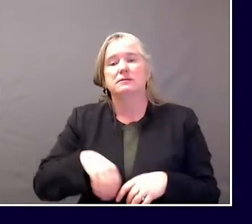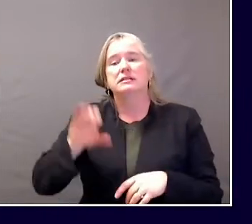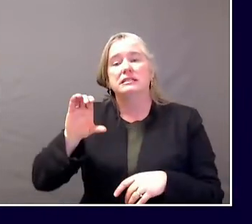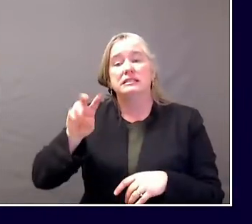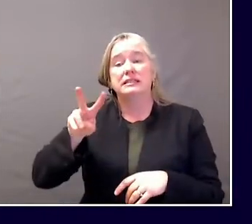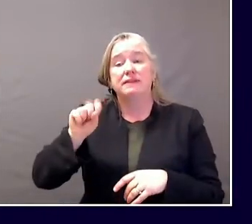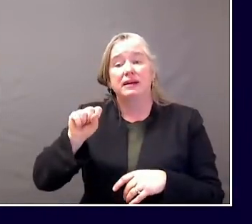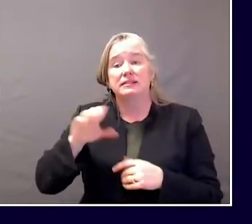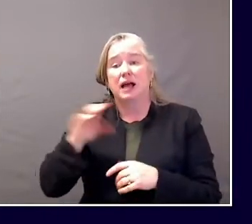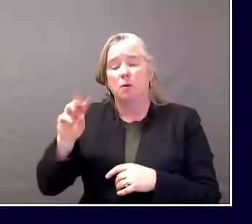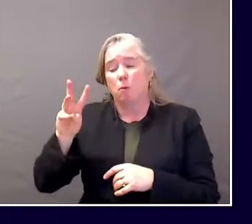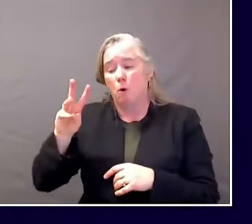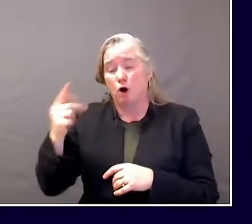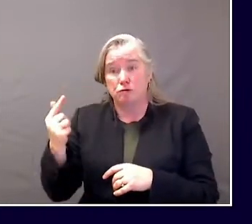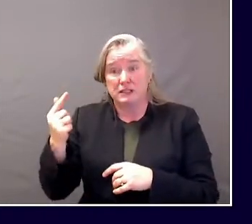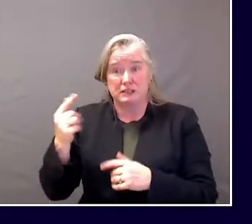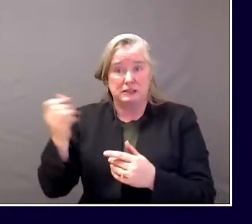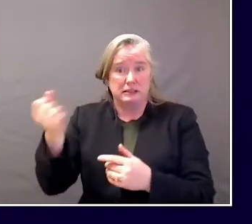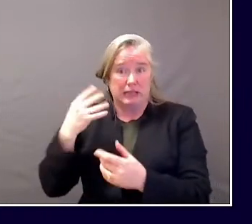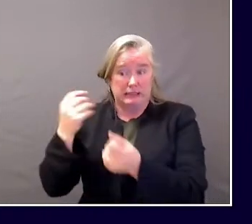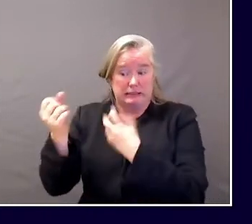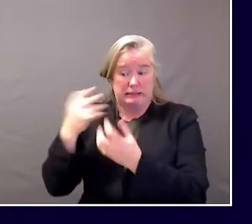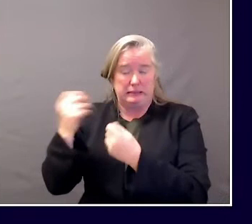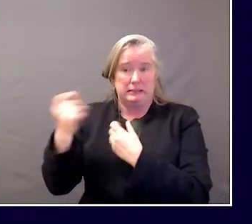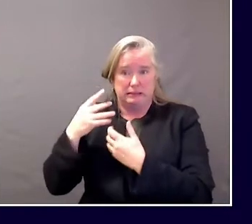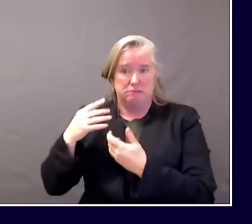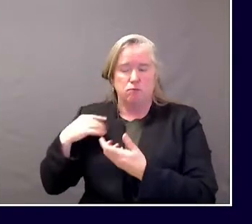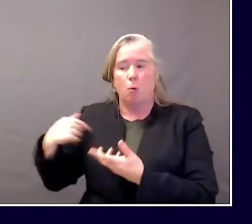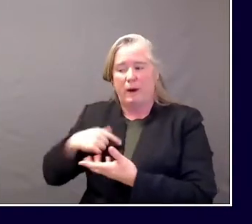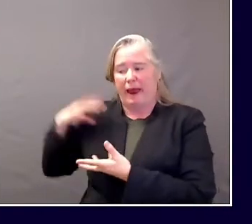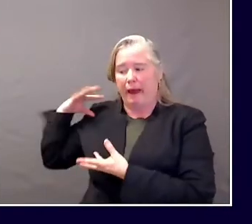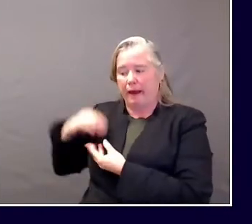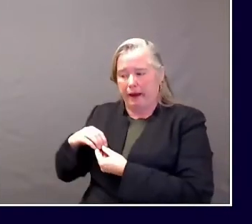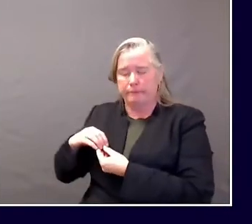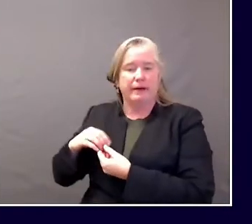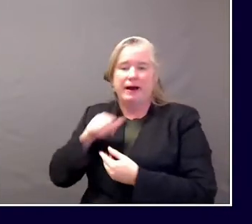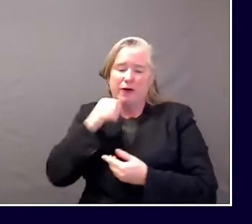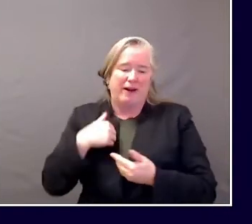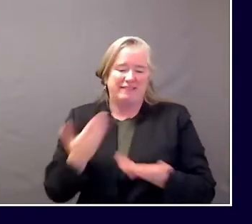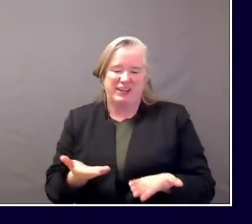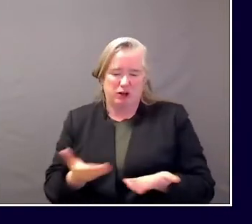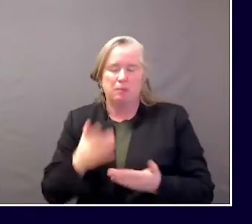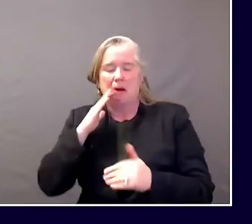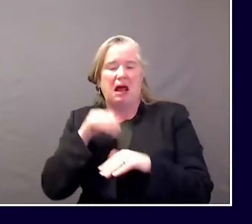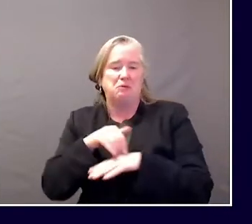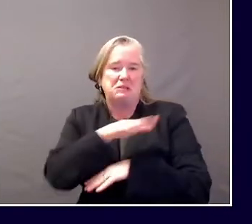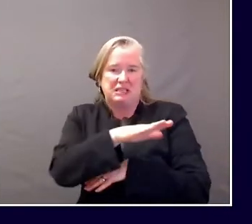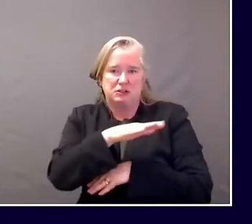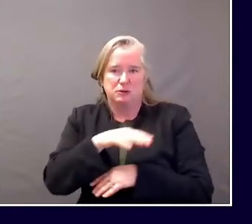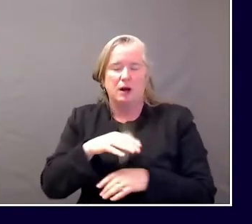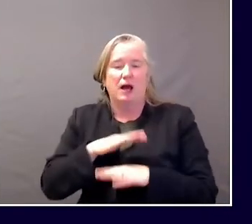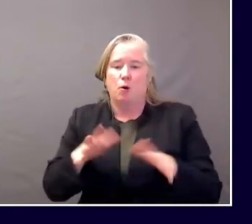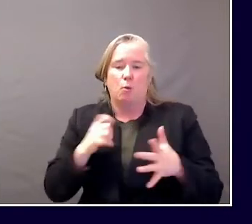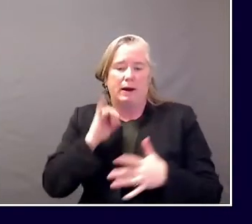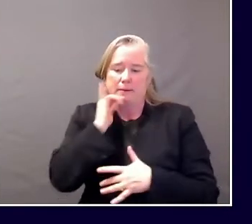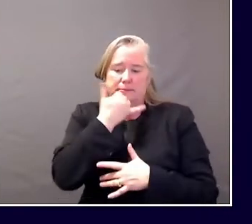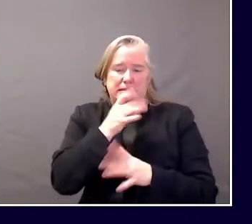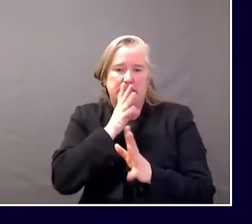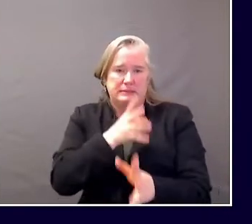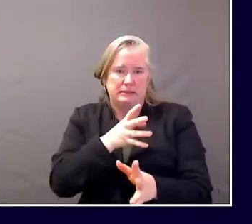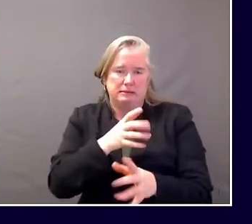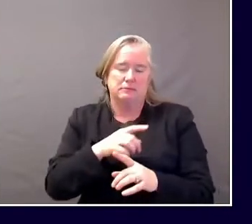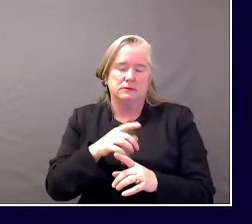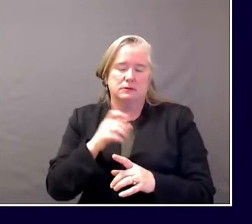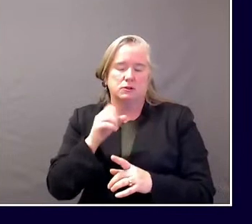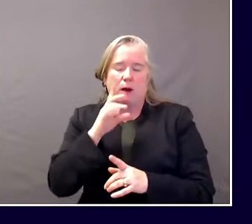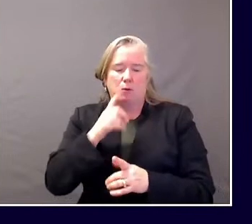Walgreens. We will get them over to you, Patty. Again, I don't have them at my fingertips, and I don't want to mischaracterize them, but we will get